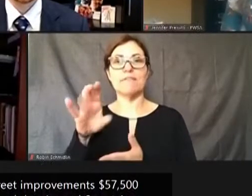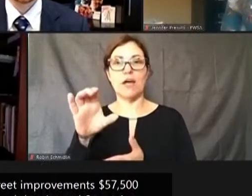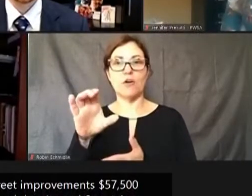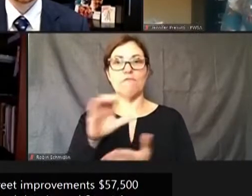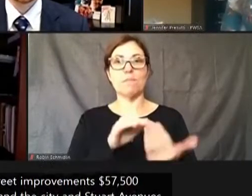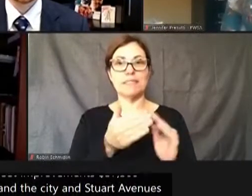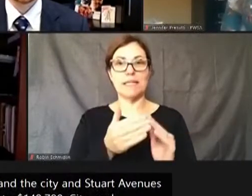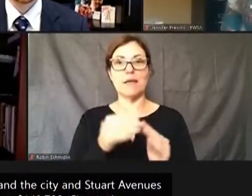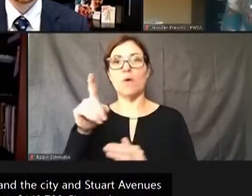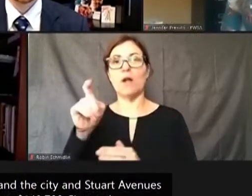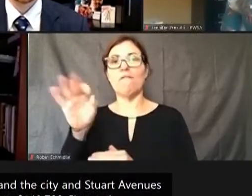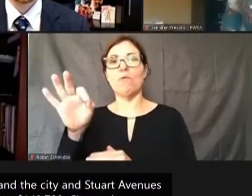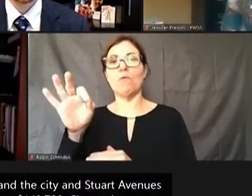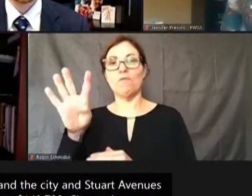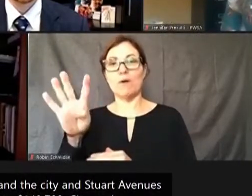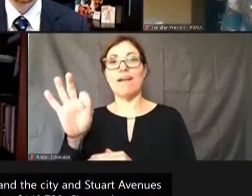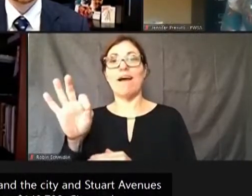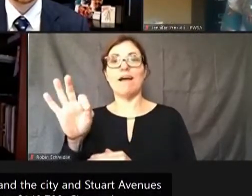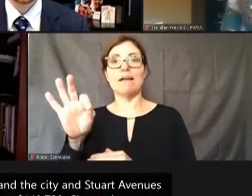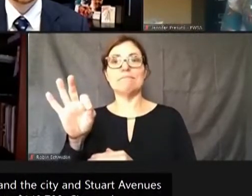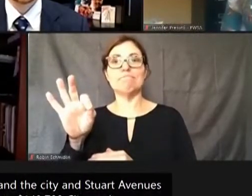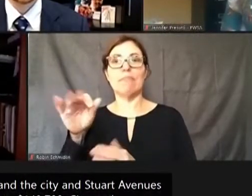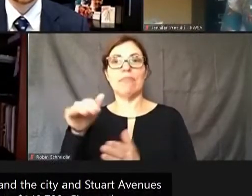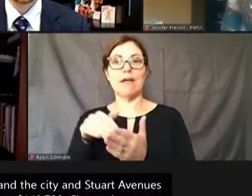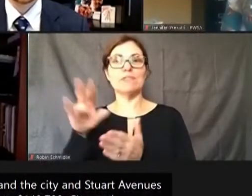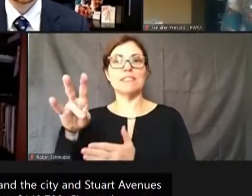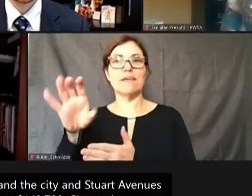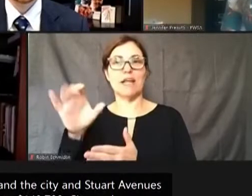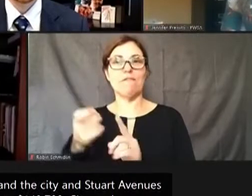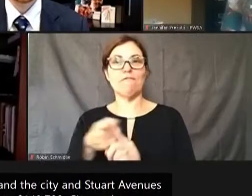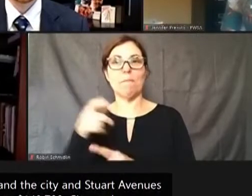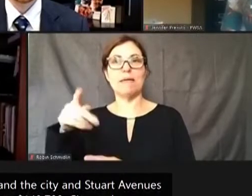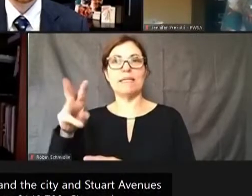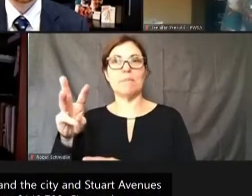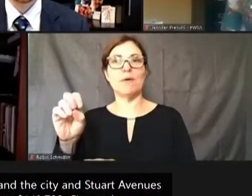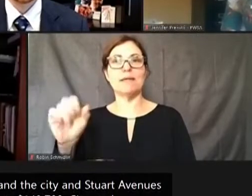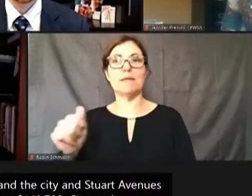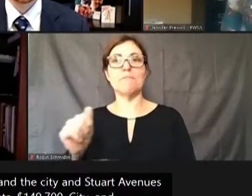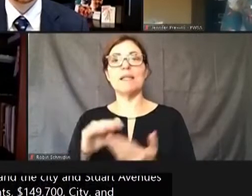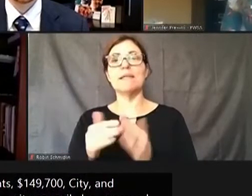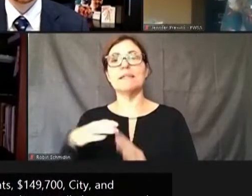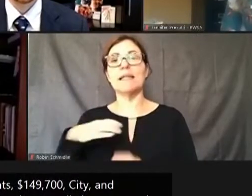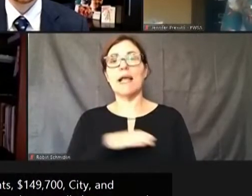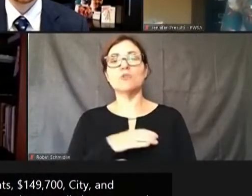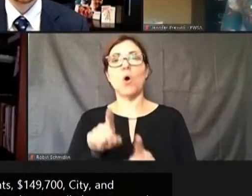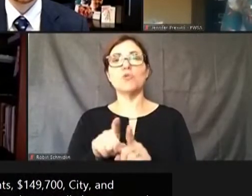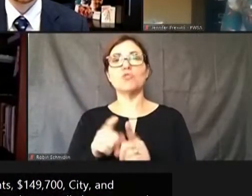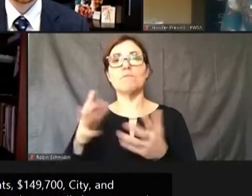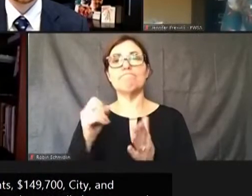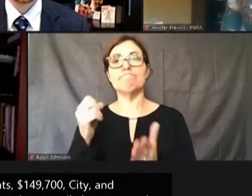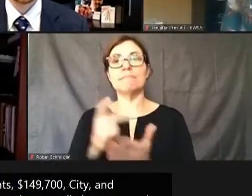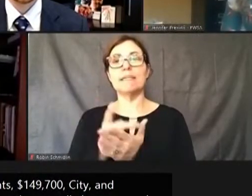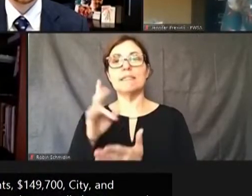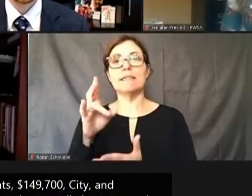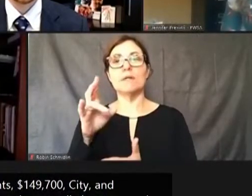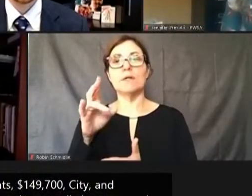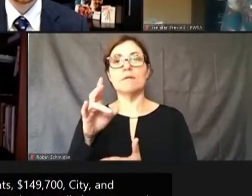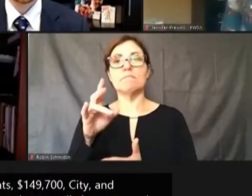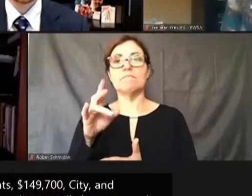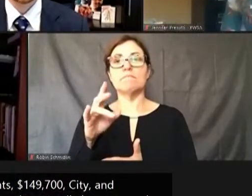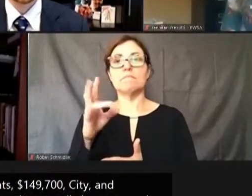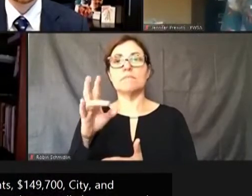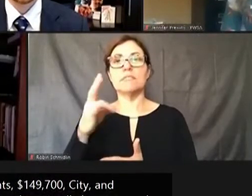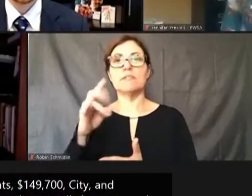$149,700 from the PWSA. City Council also approved $17.5 million in federal